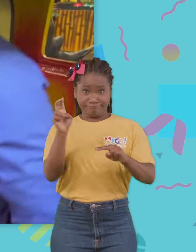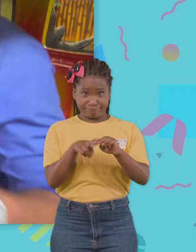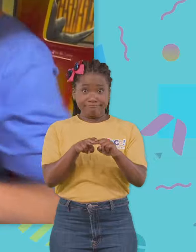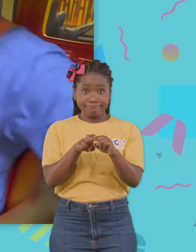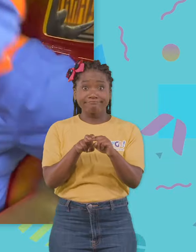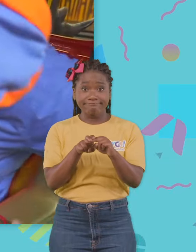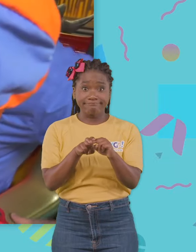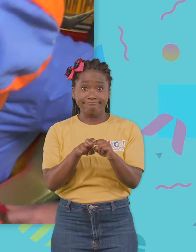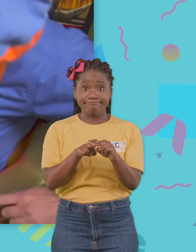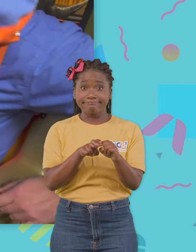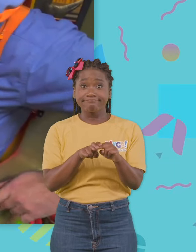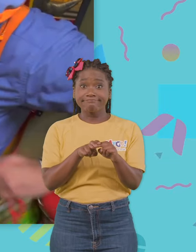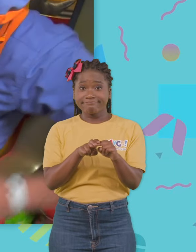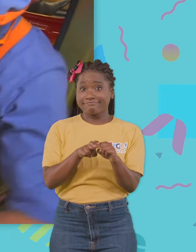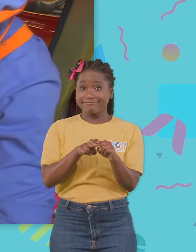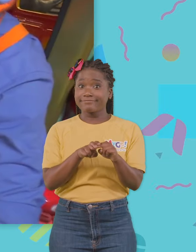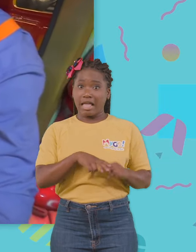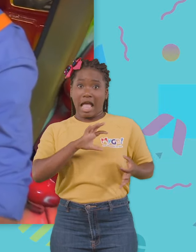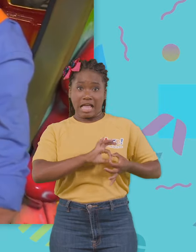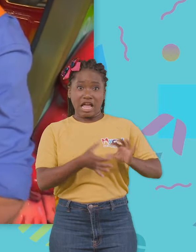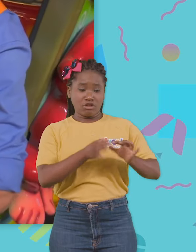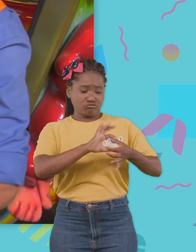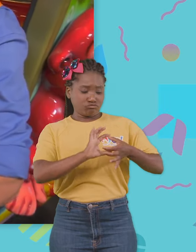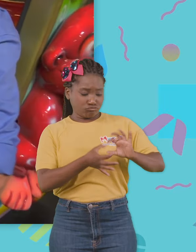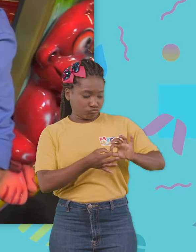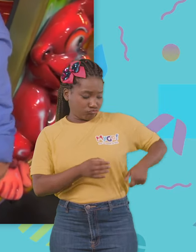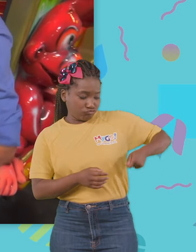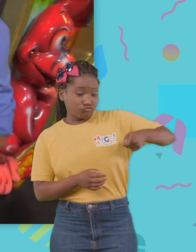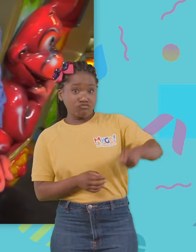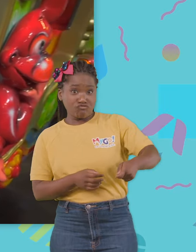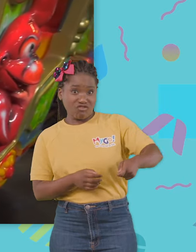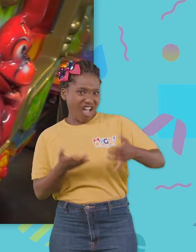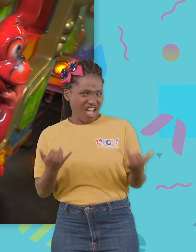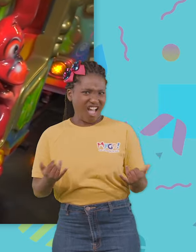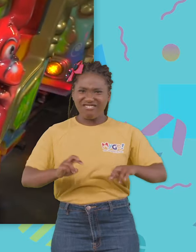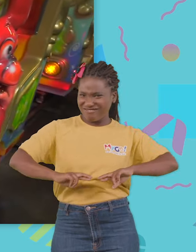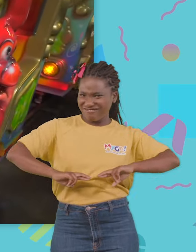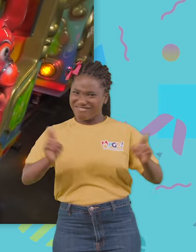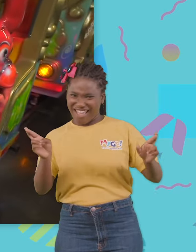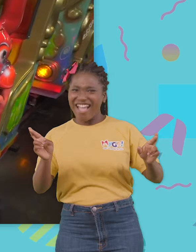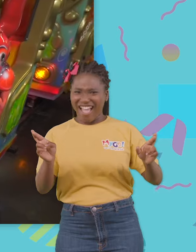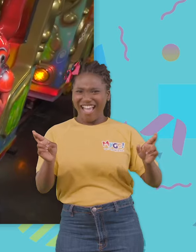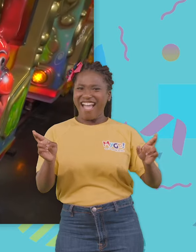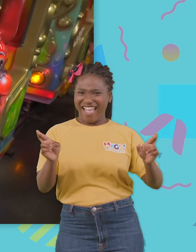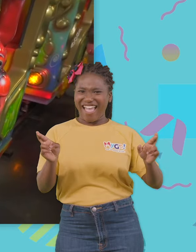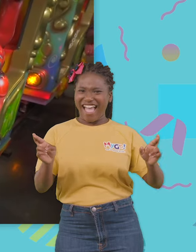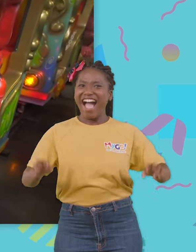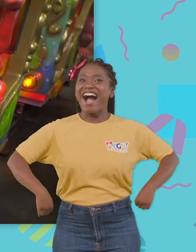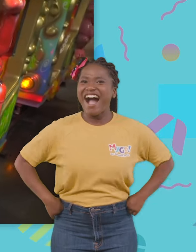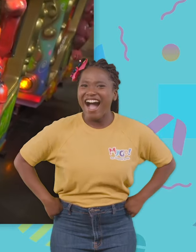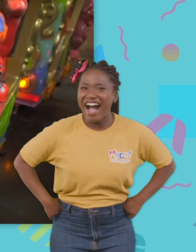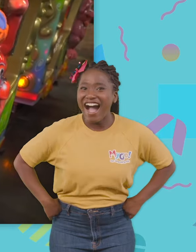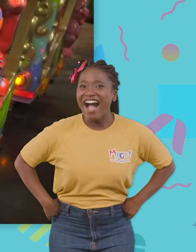Let's sit in here, and then put the chain on right here. Now we're ready to go.